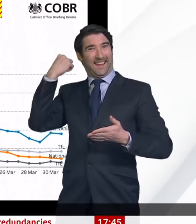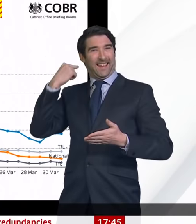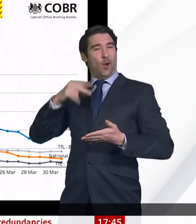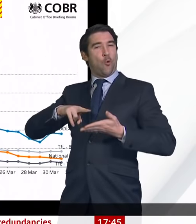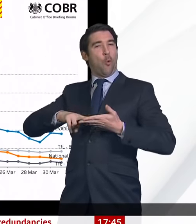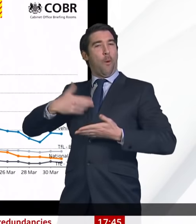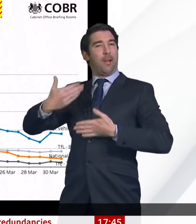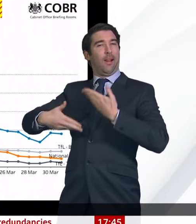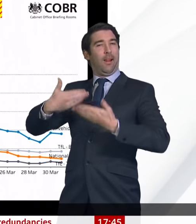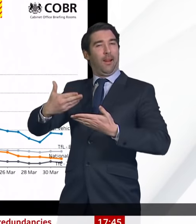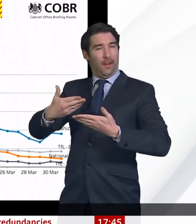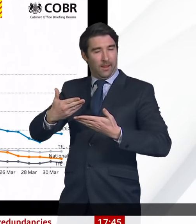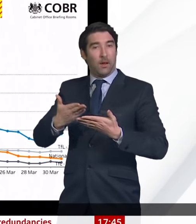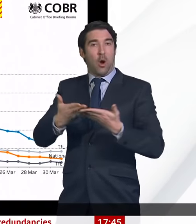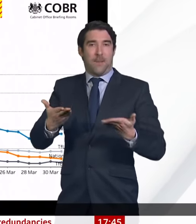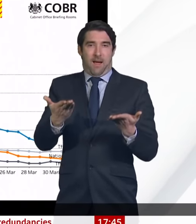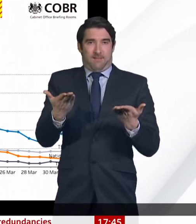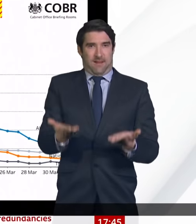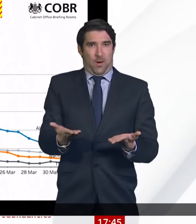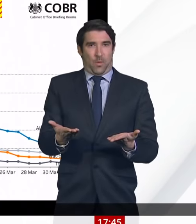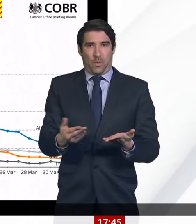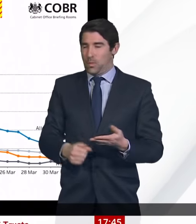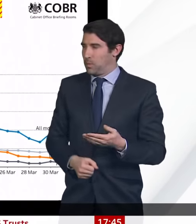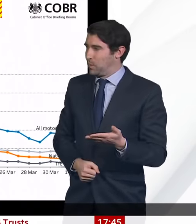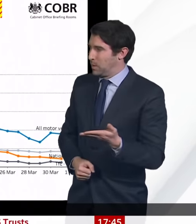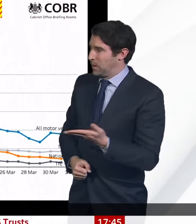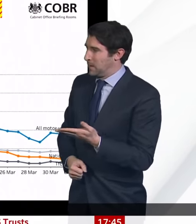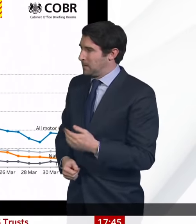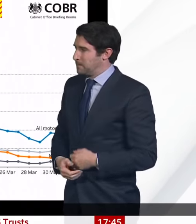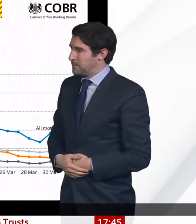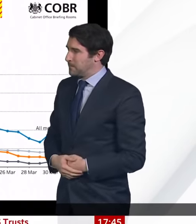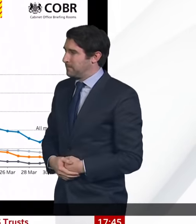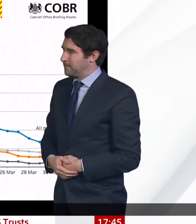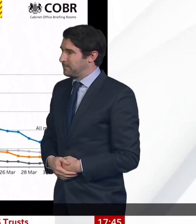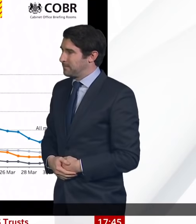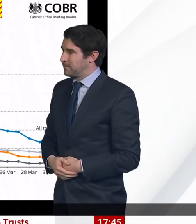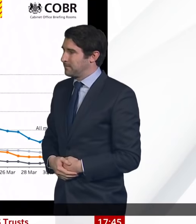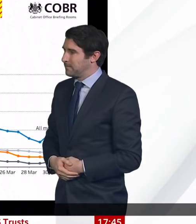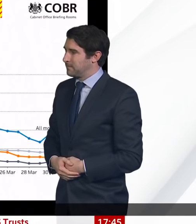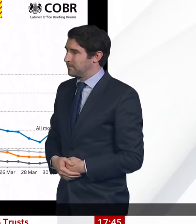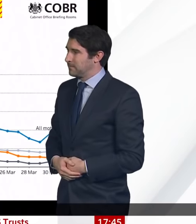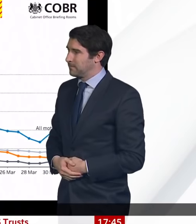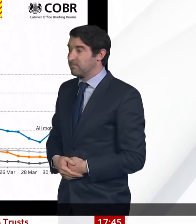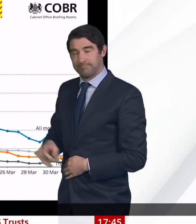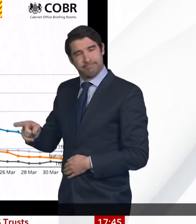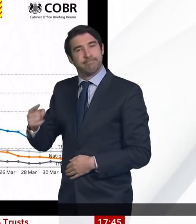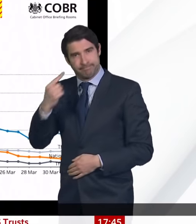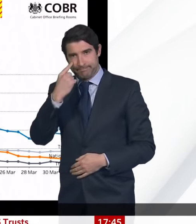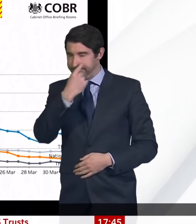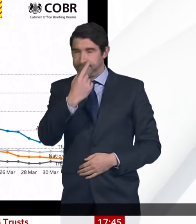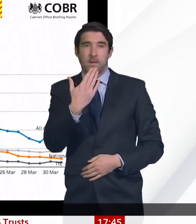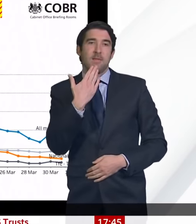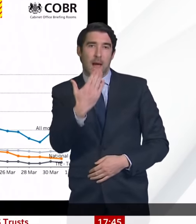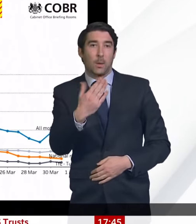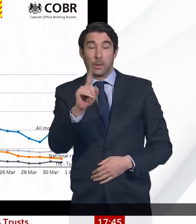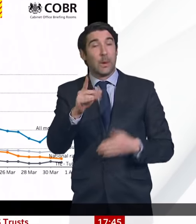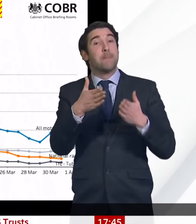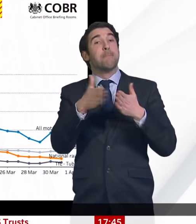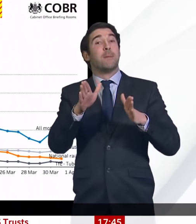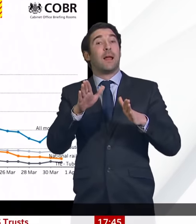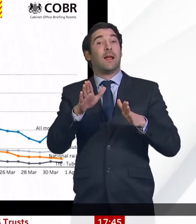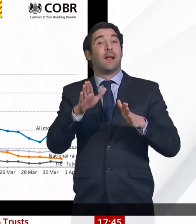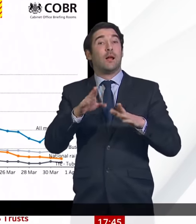life which shows very similar data. And this shows that we continue to see a large reduction in the usage of public transport,